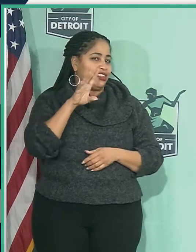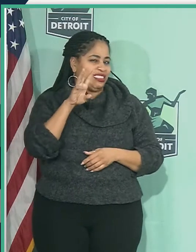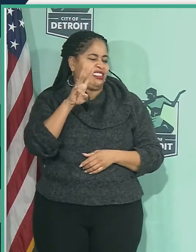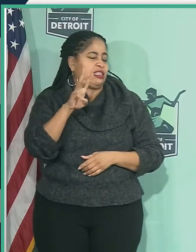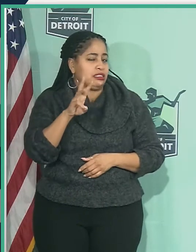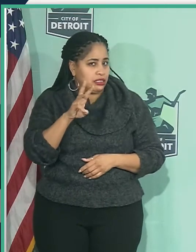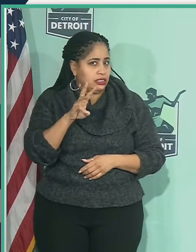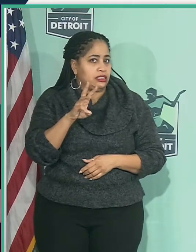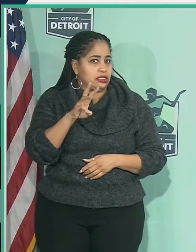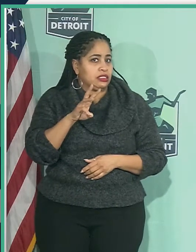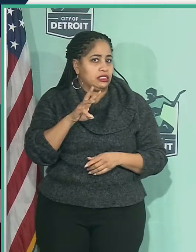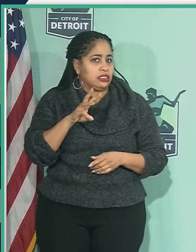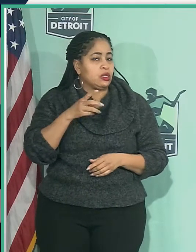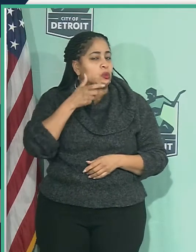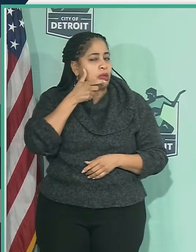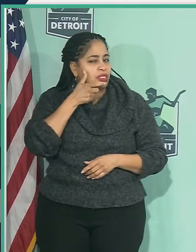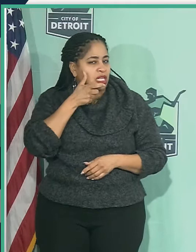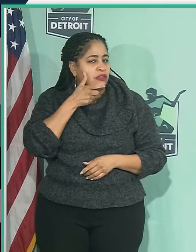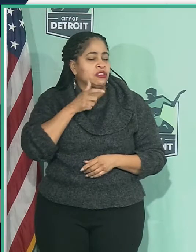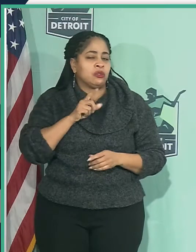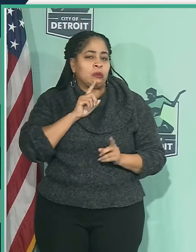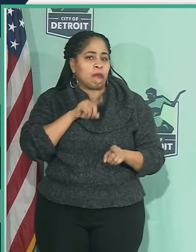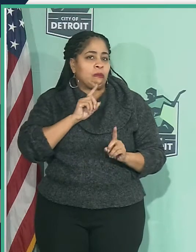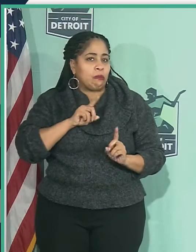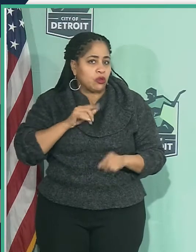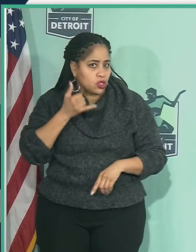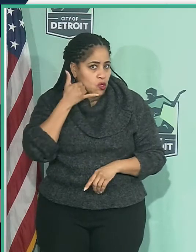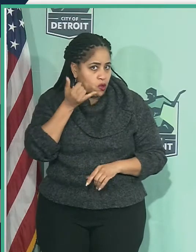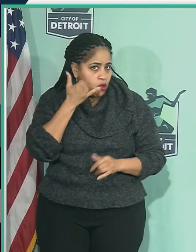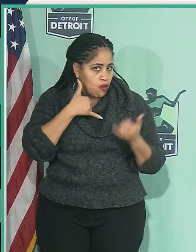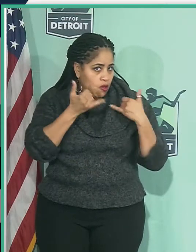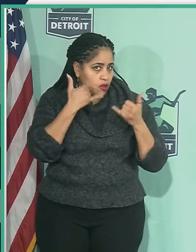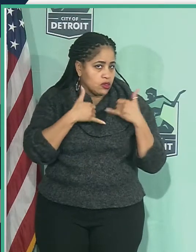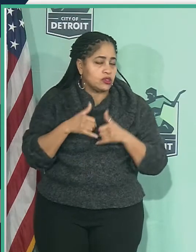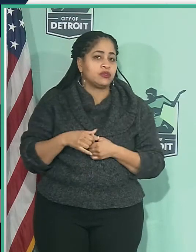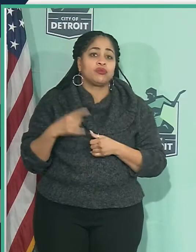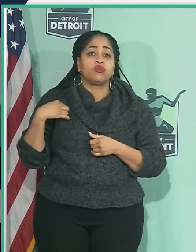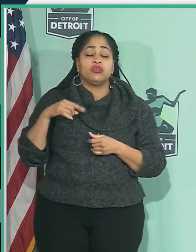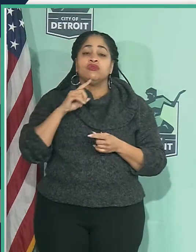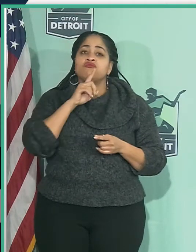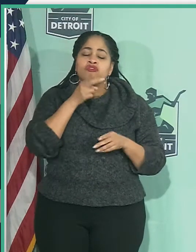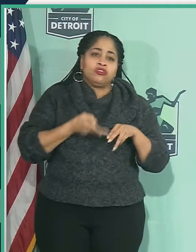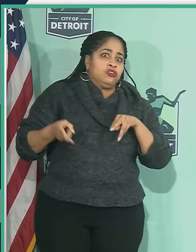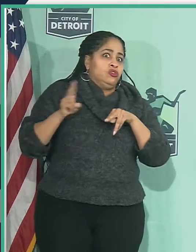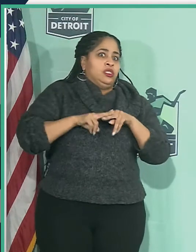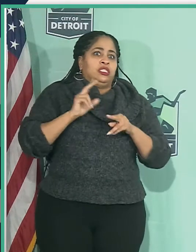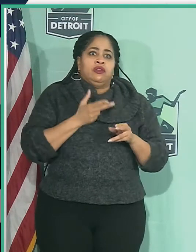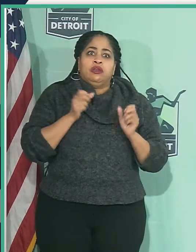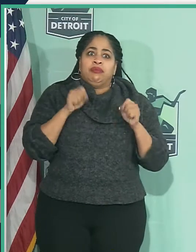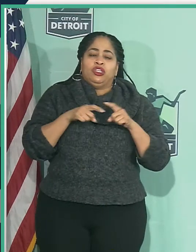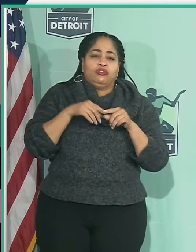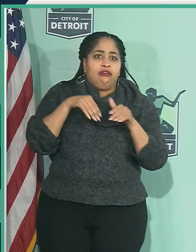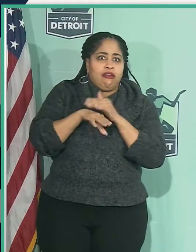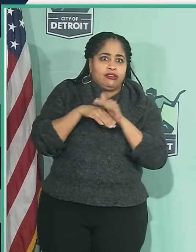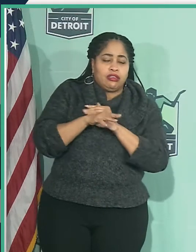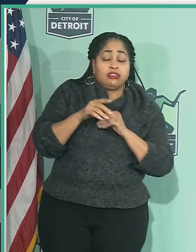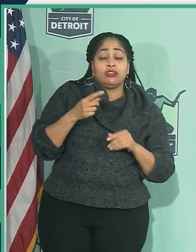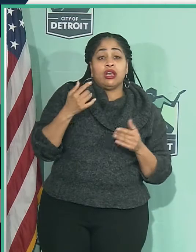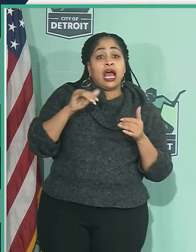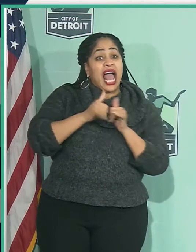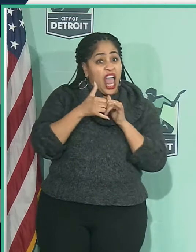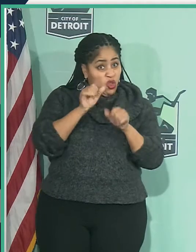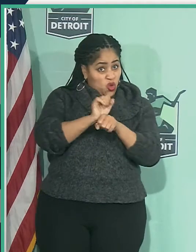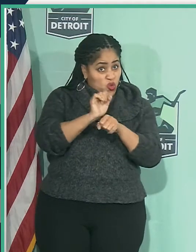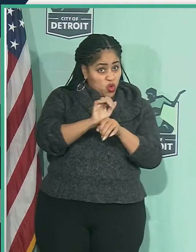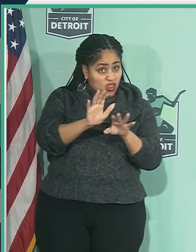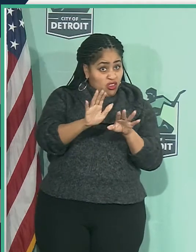76 representatives who are taking our phone calls. So we're dramatically increasing the ability. Here's the way it works.